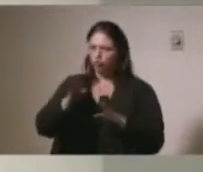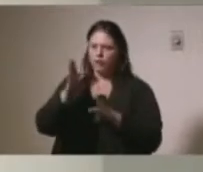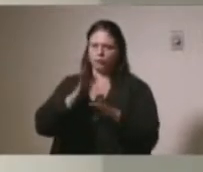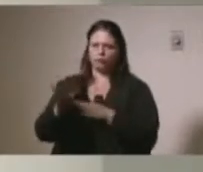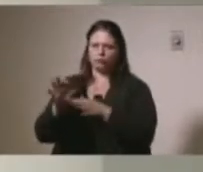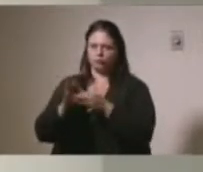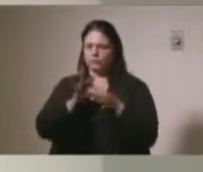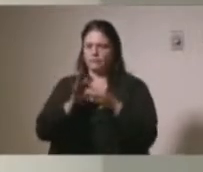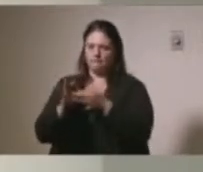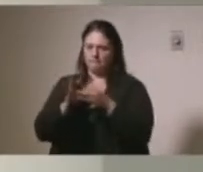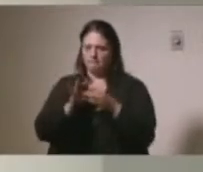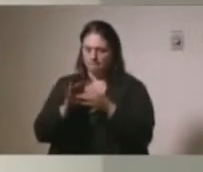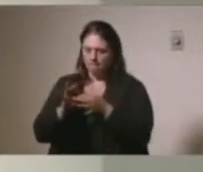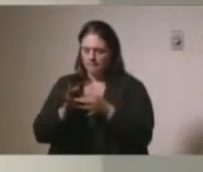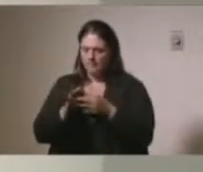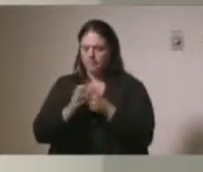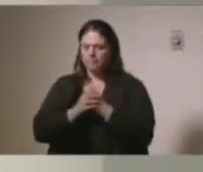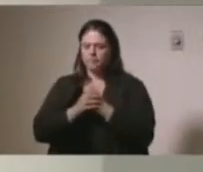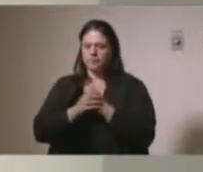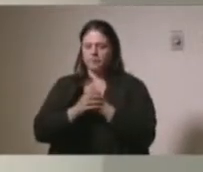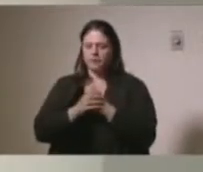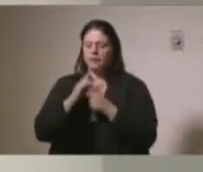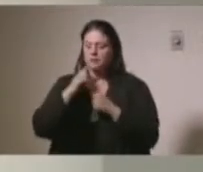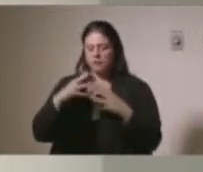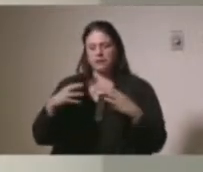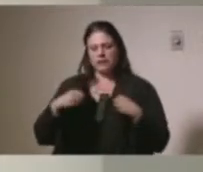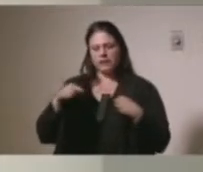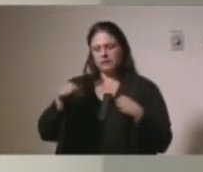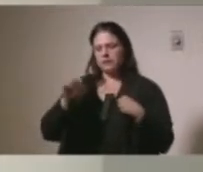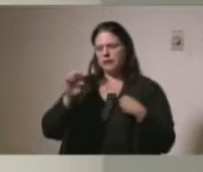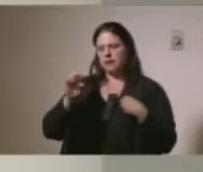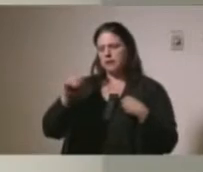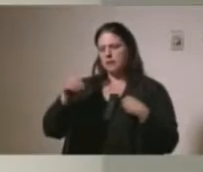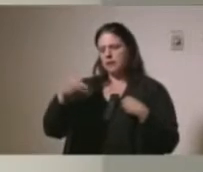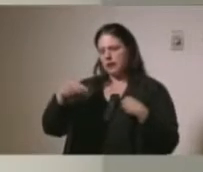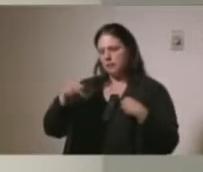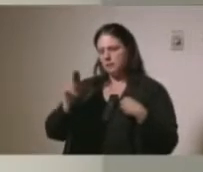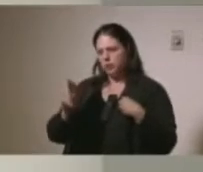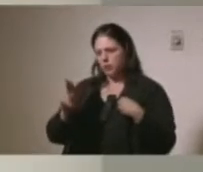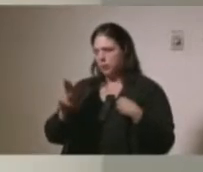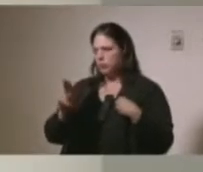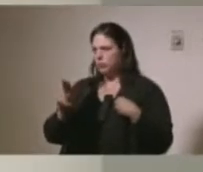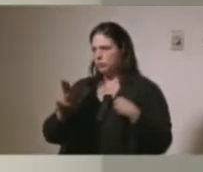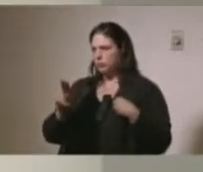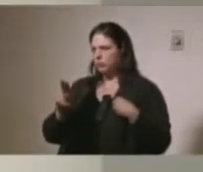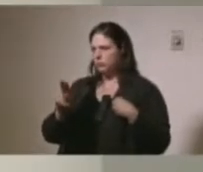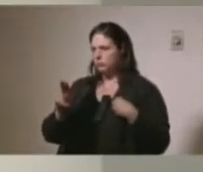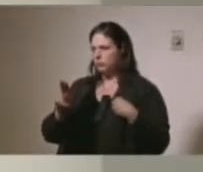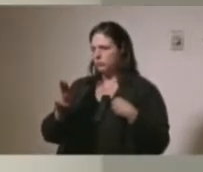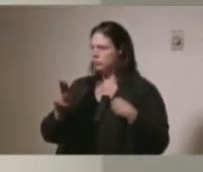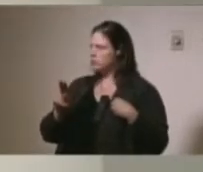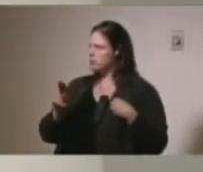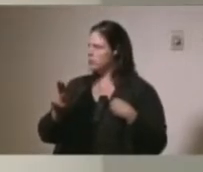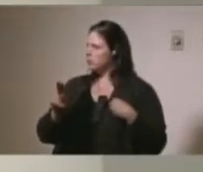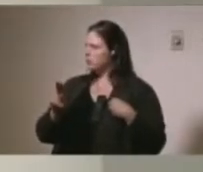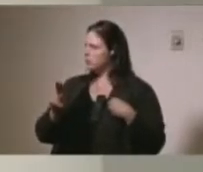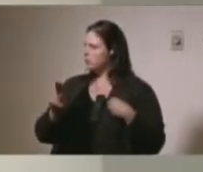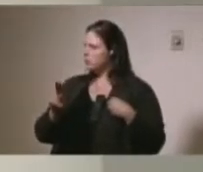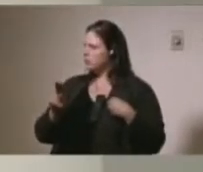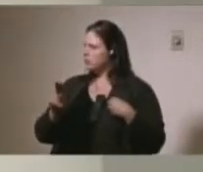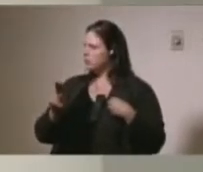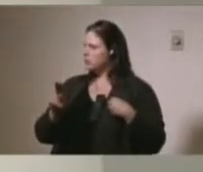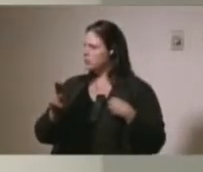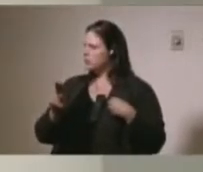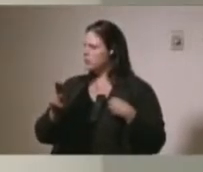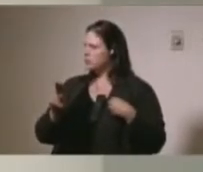as it recognises and accepts the EPMU as the employee. This is the next one, yeah, I'll just put that there.